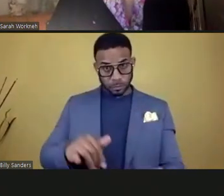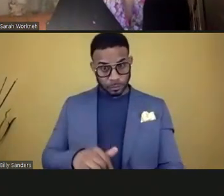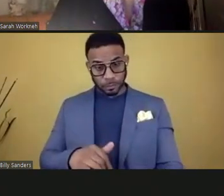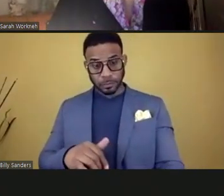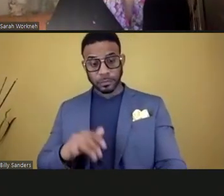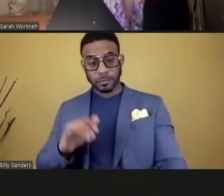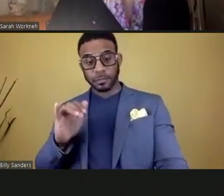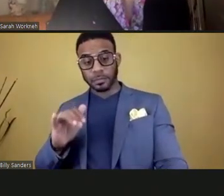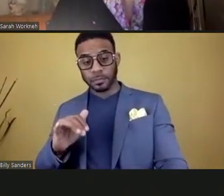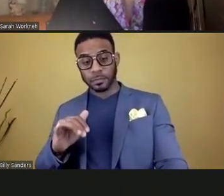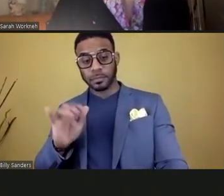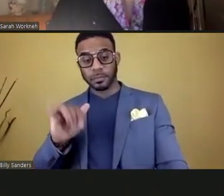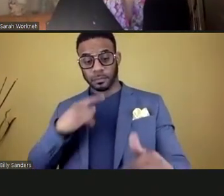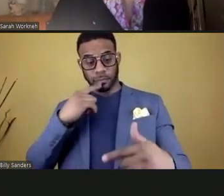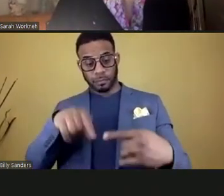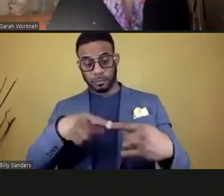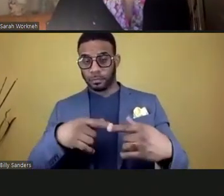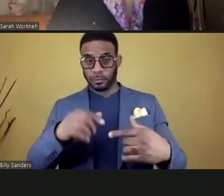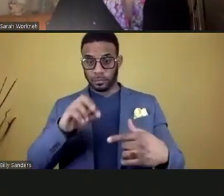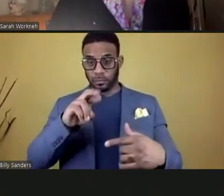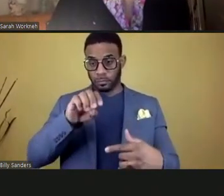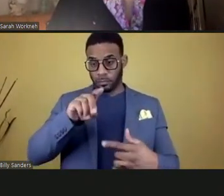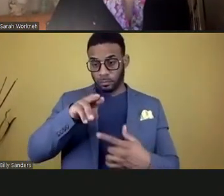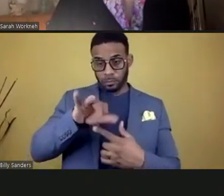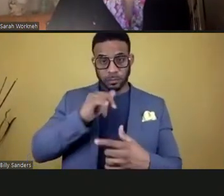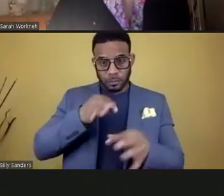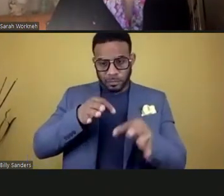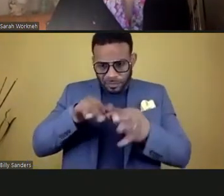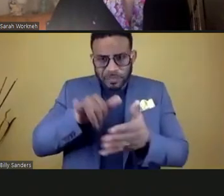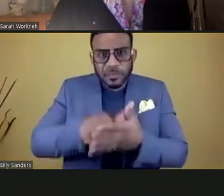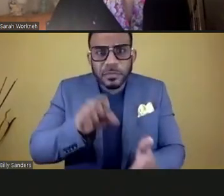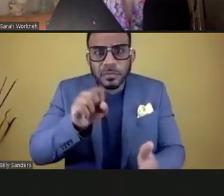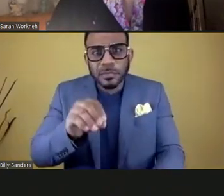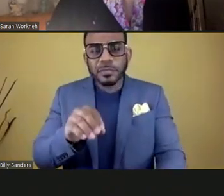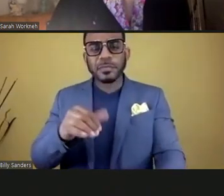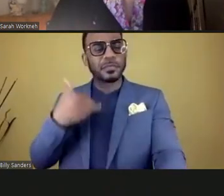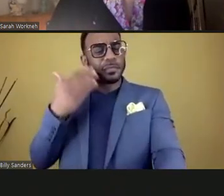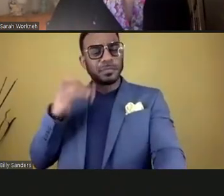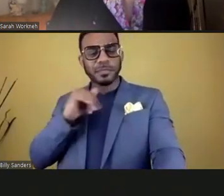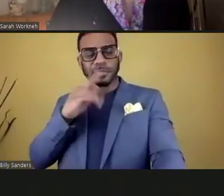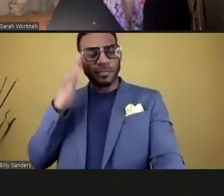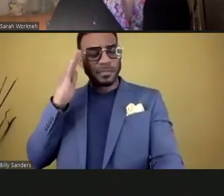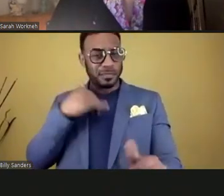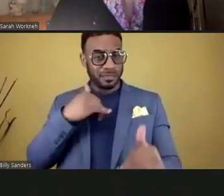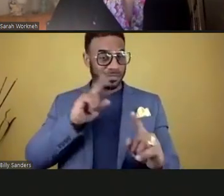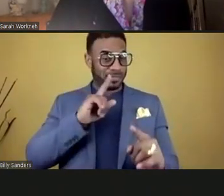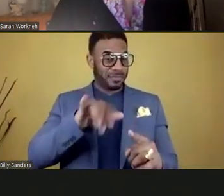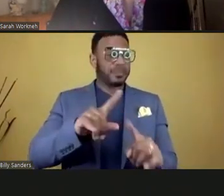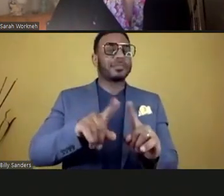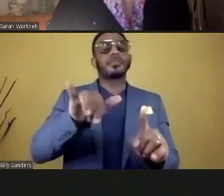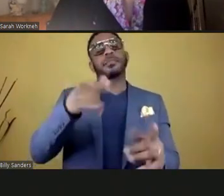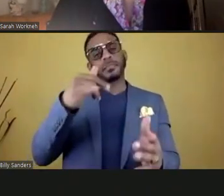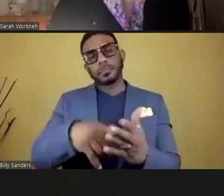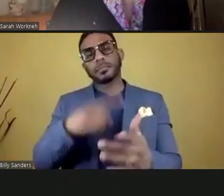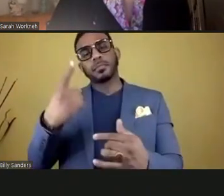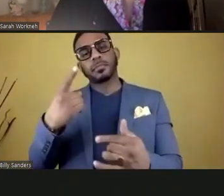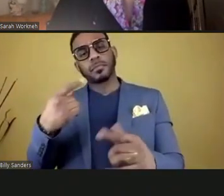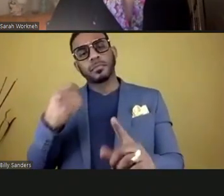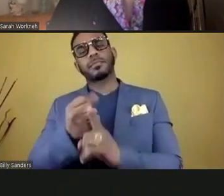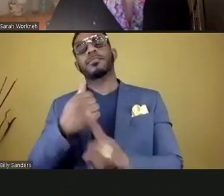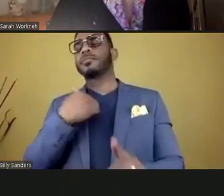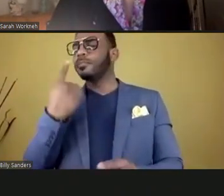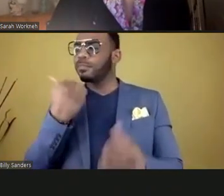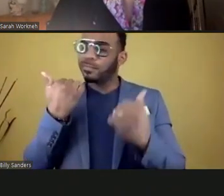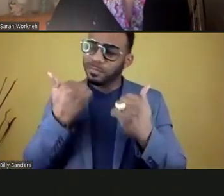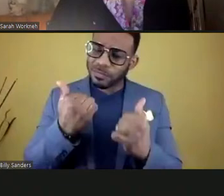that this is about the residency and defining that. So I don't really know if I have an answer for that, but that's what always strikes me, that I'm always